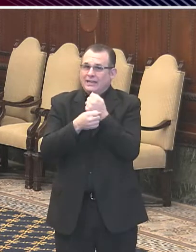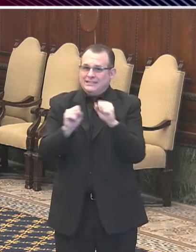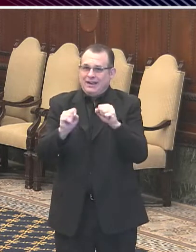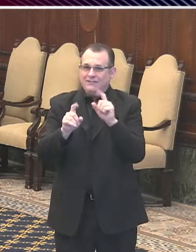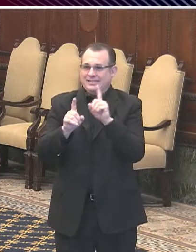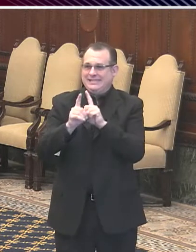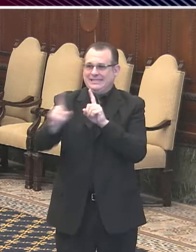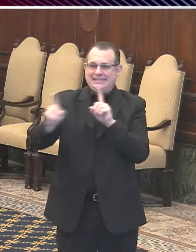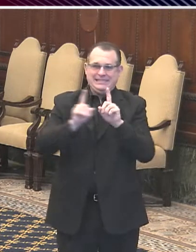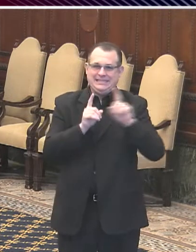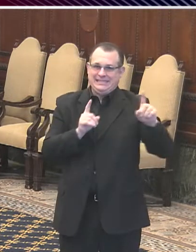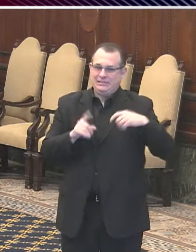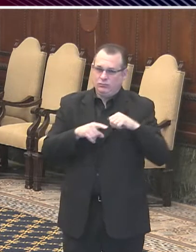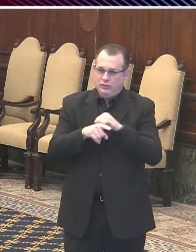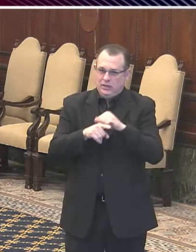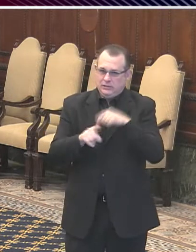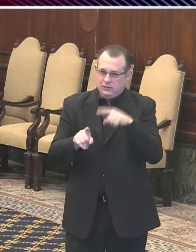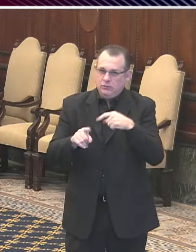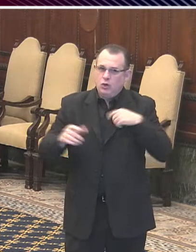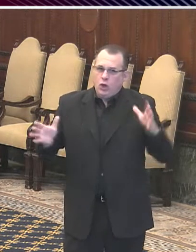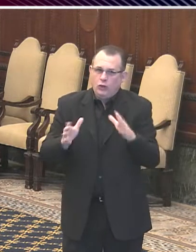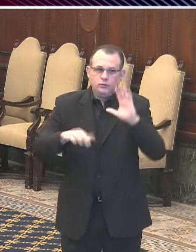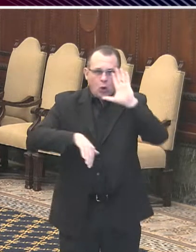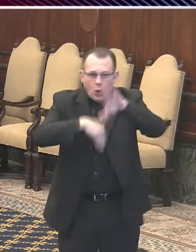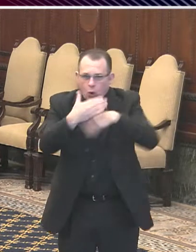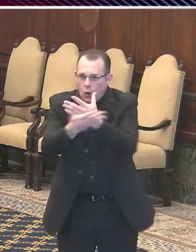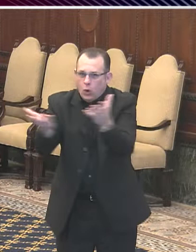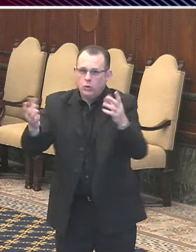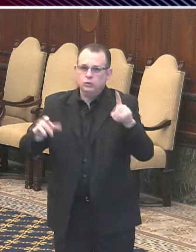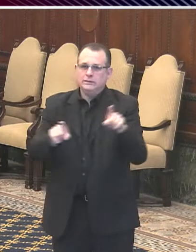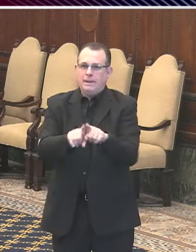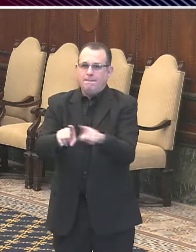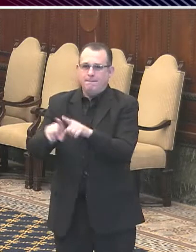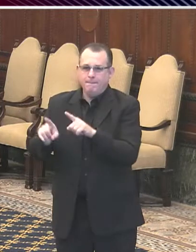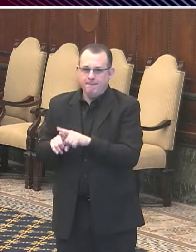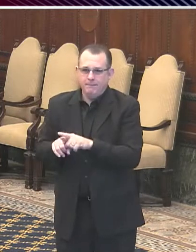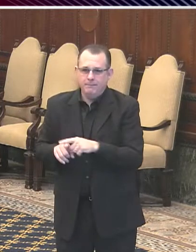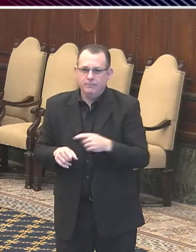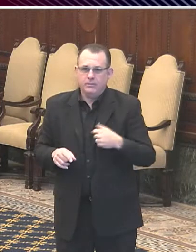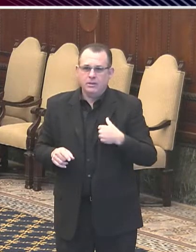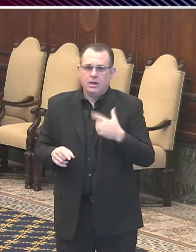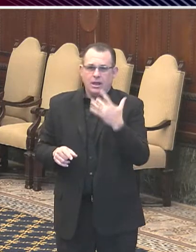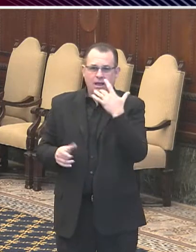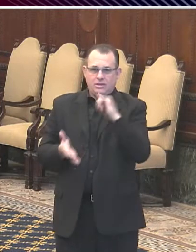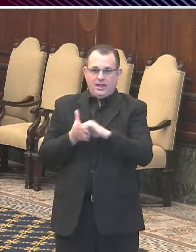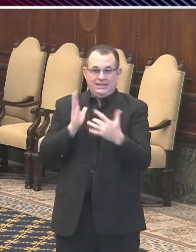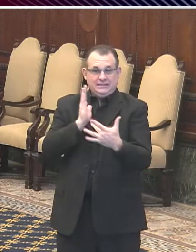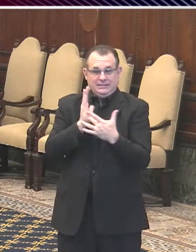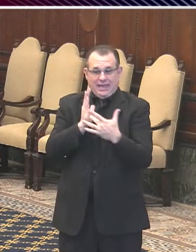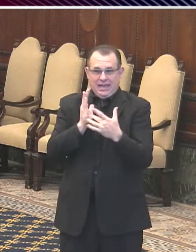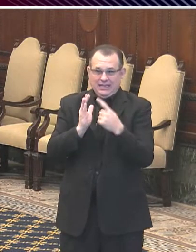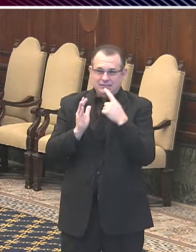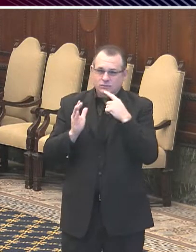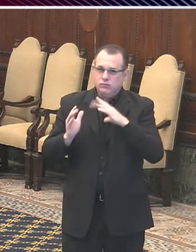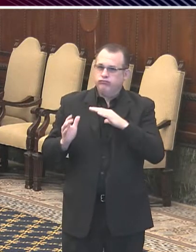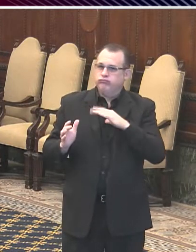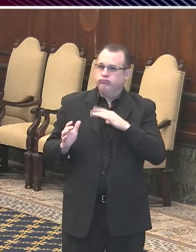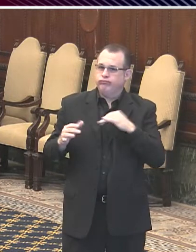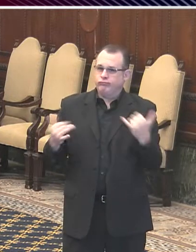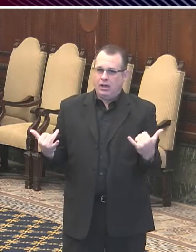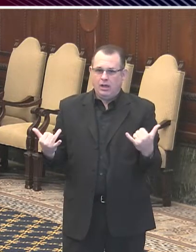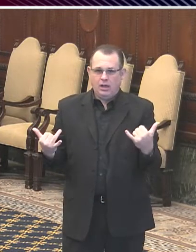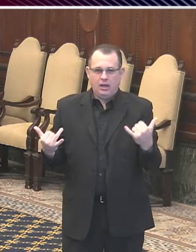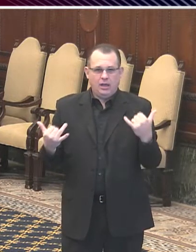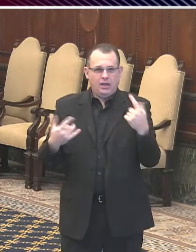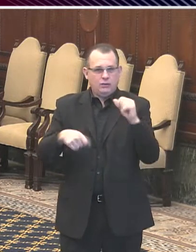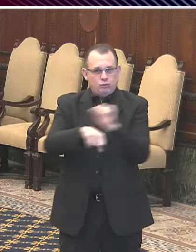to follow suit. We are fortunate that technology allows this and that it works most of the time. So with my